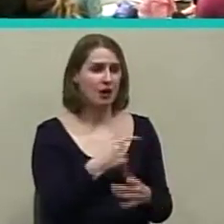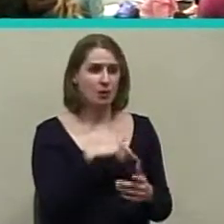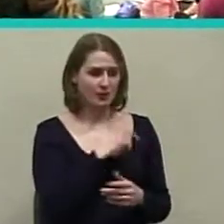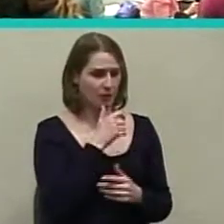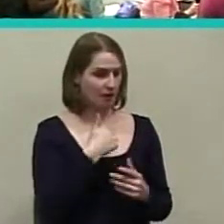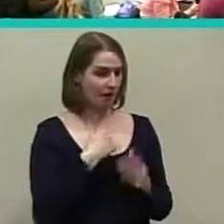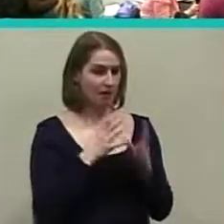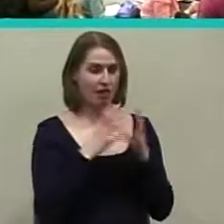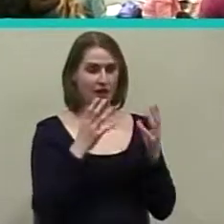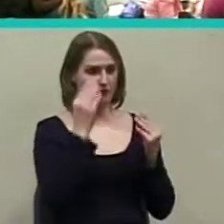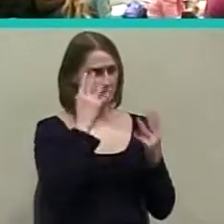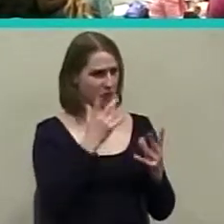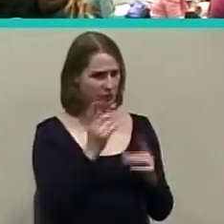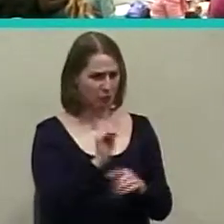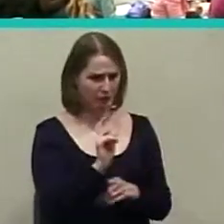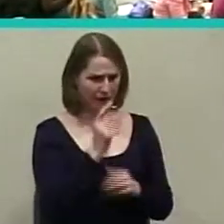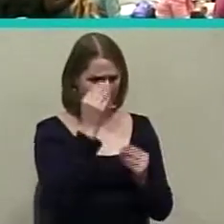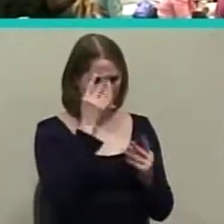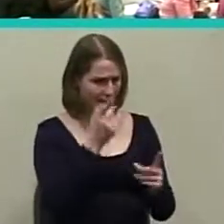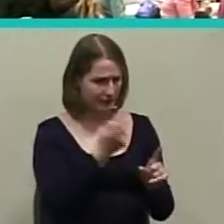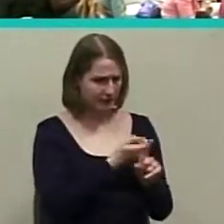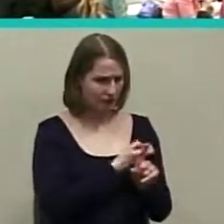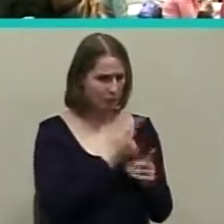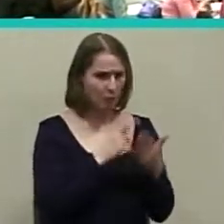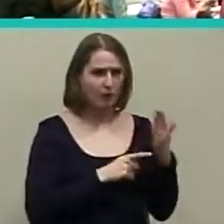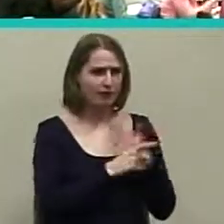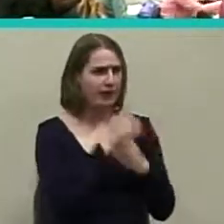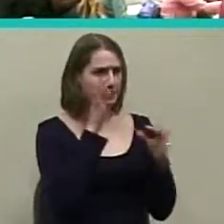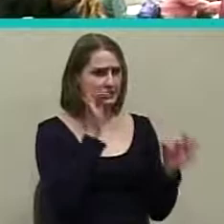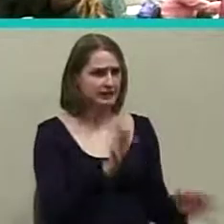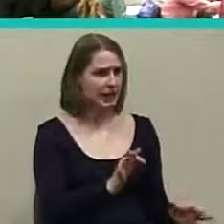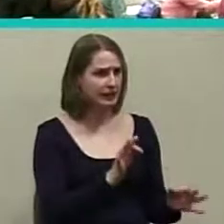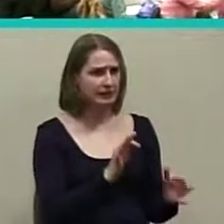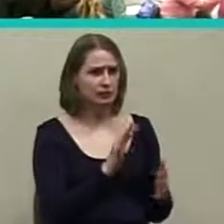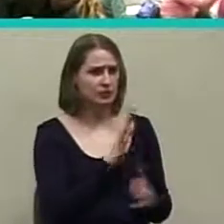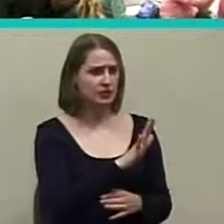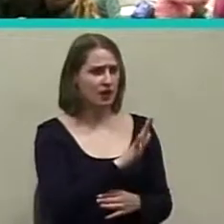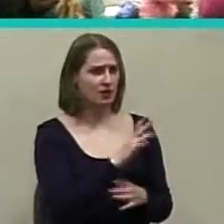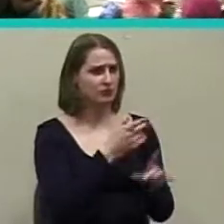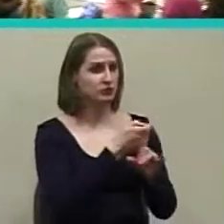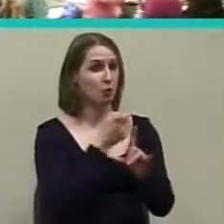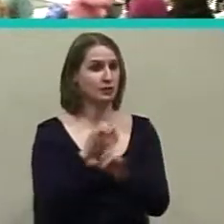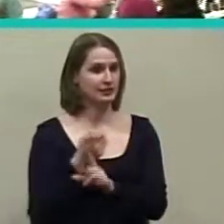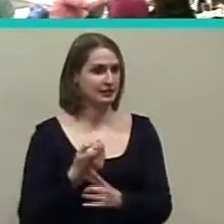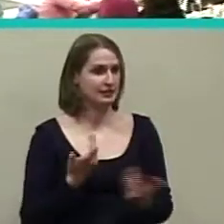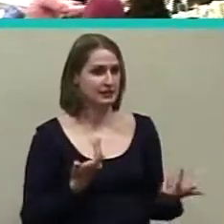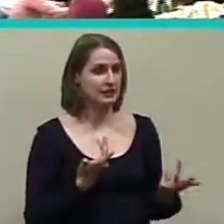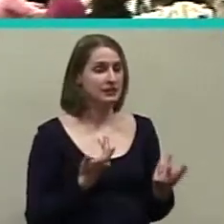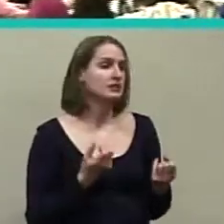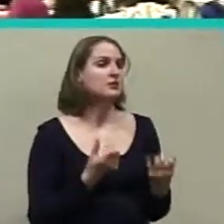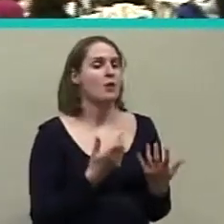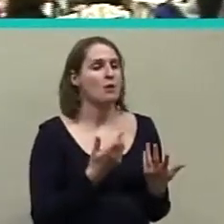lot of information about where the data comes from or what they drew as their sources. How about the hypothesis?